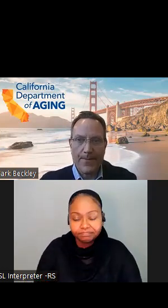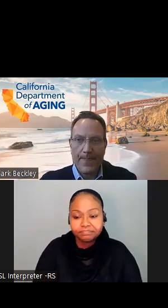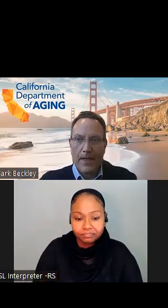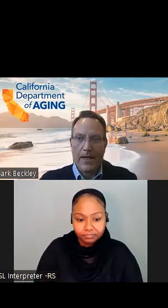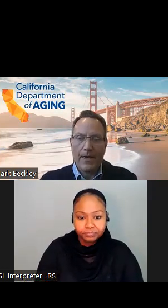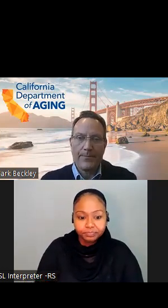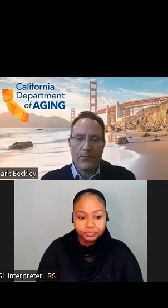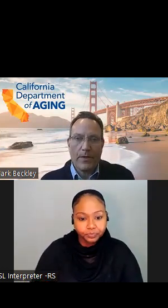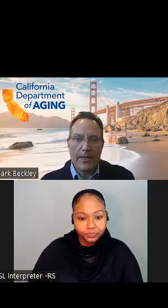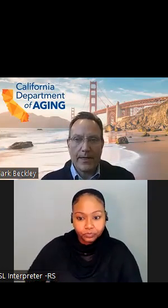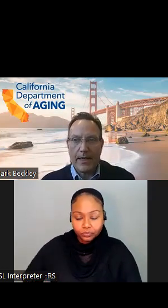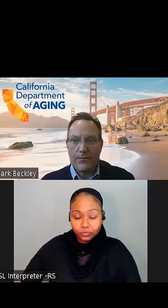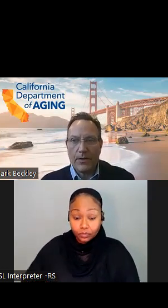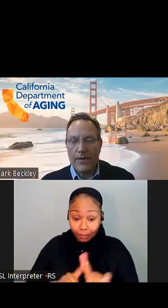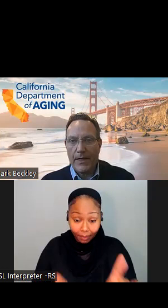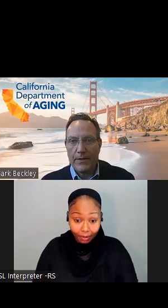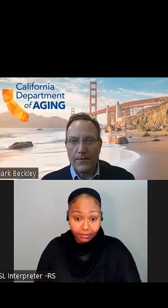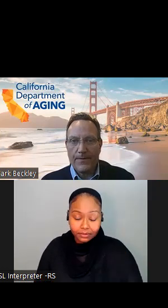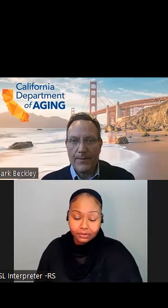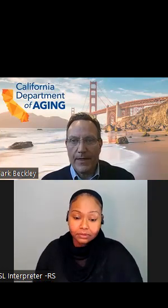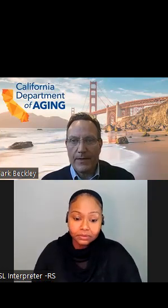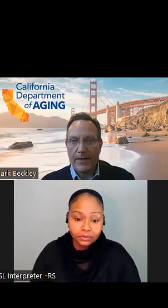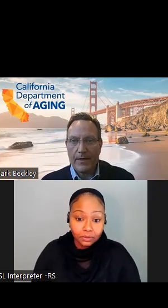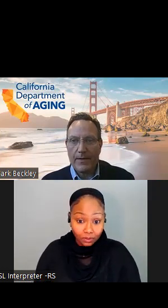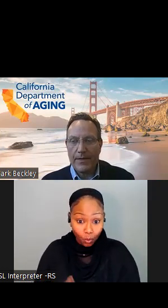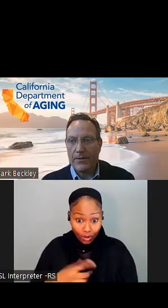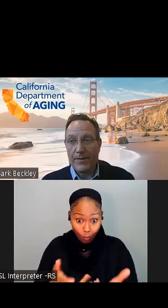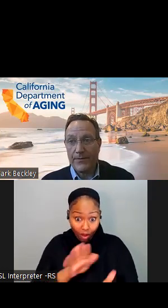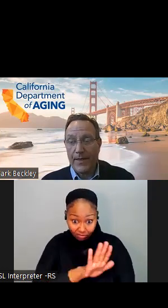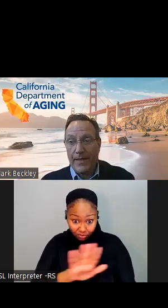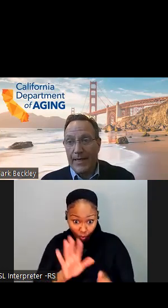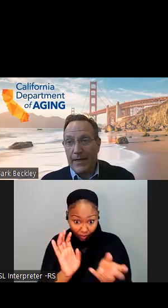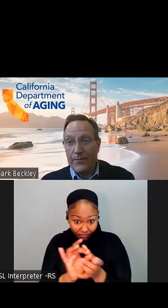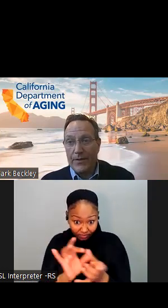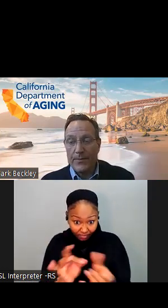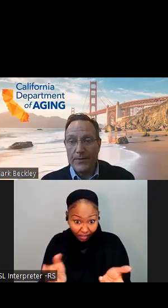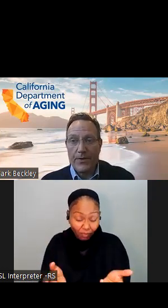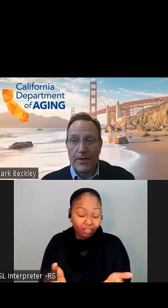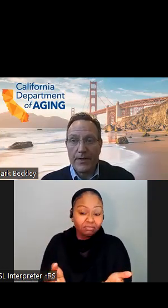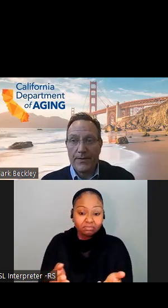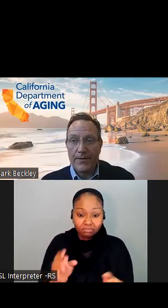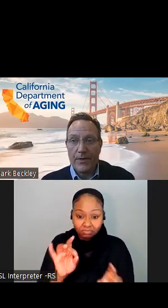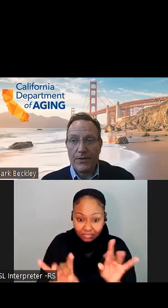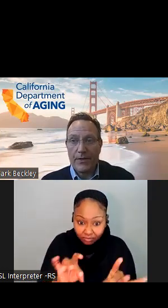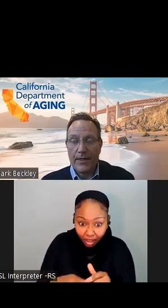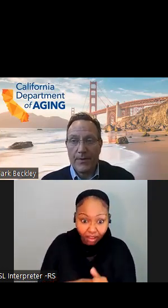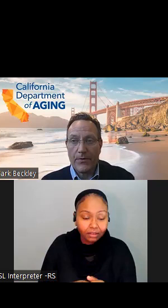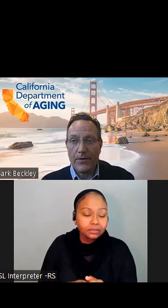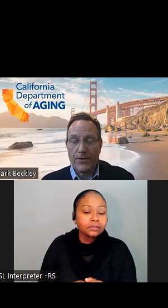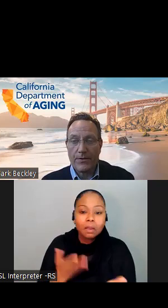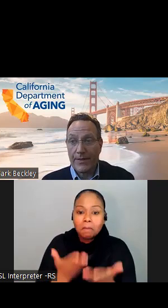at. But really, again, would love to get your feedback in terms of any other principles or concepts we